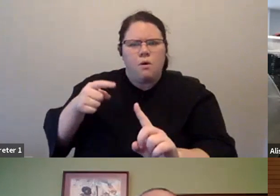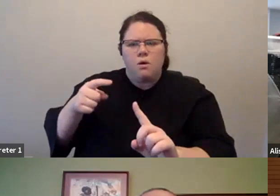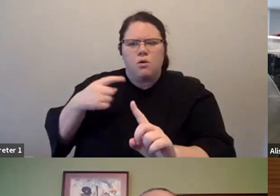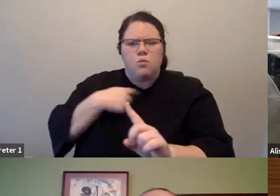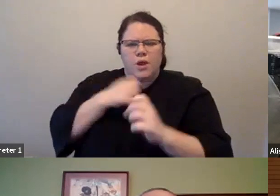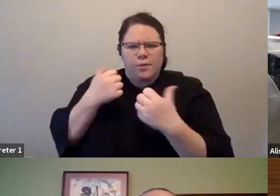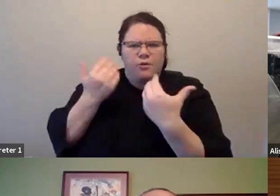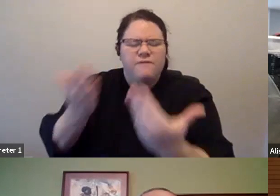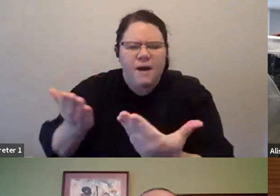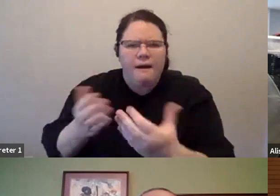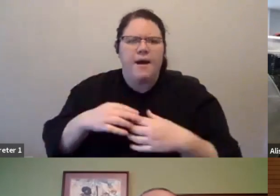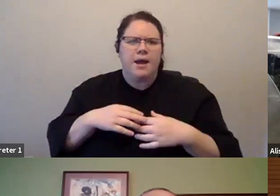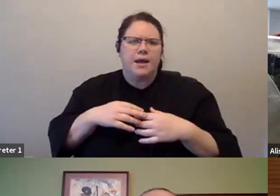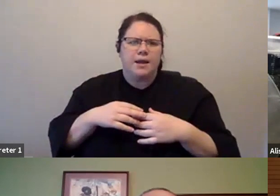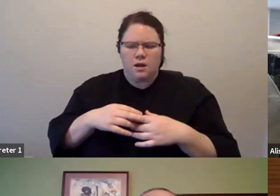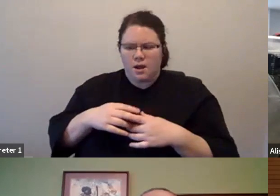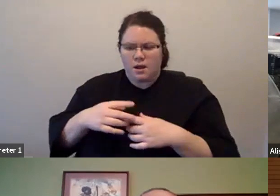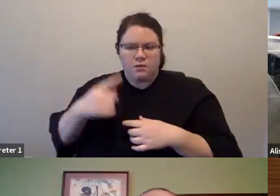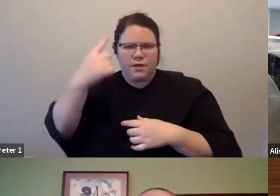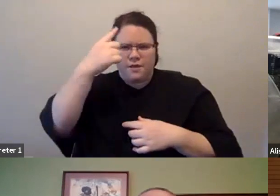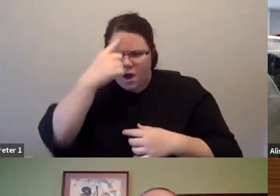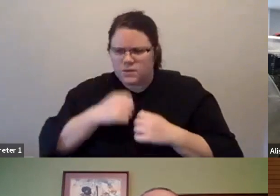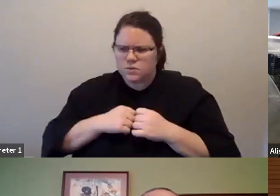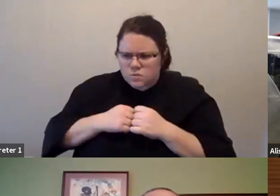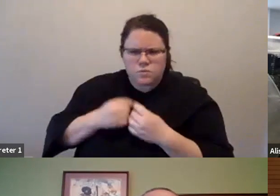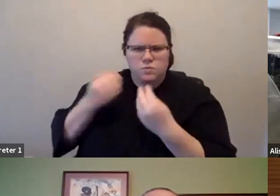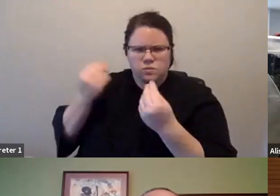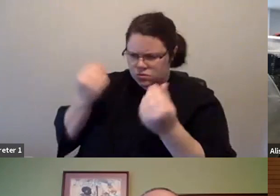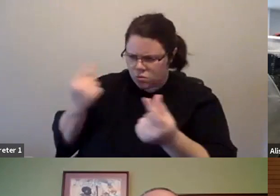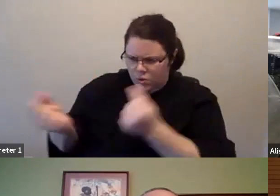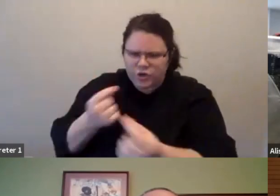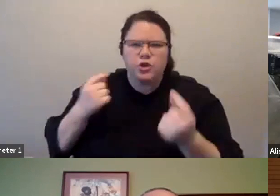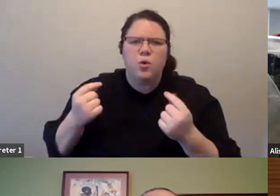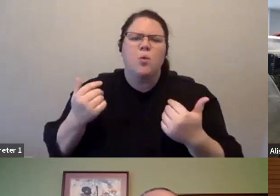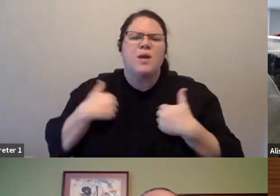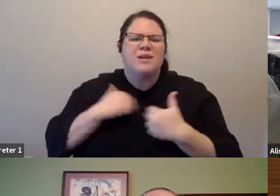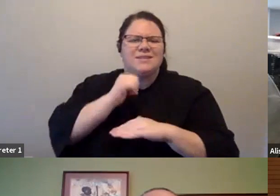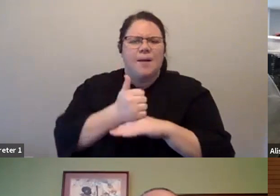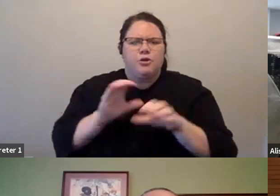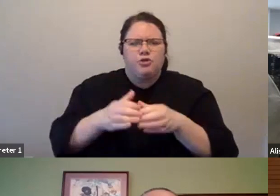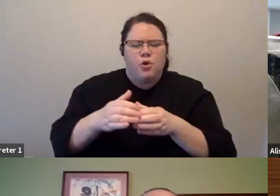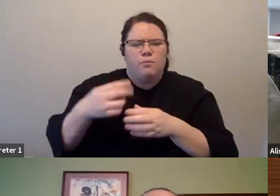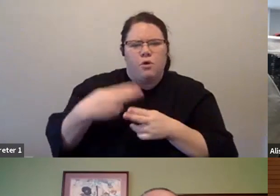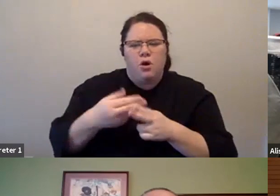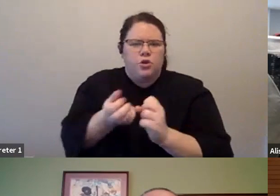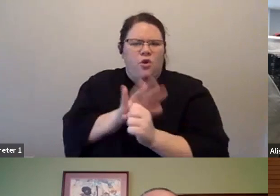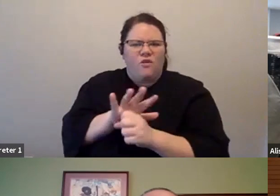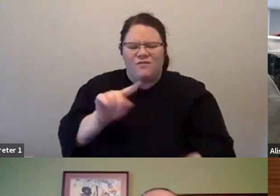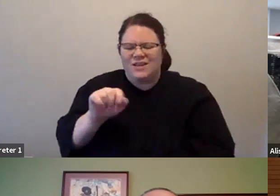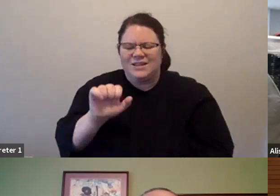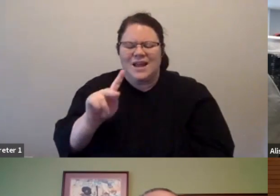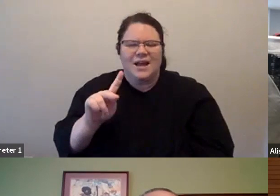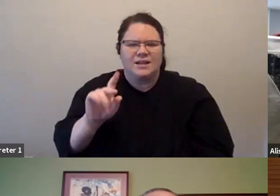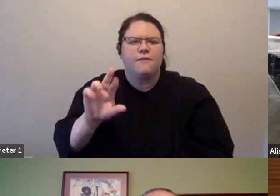and consideration. As a member also on our COVID task force, right? And one of the first things that